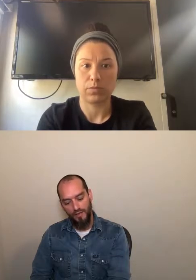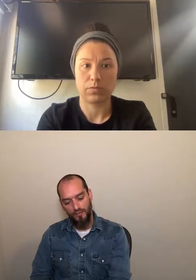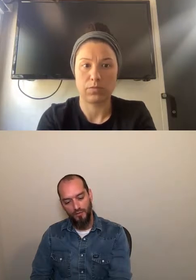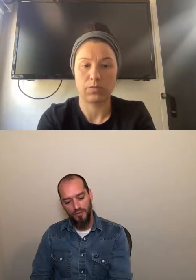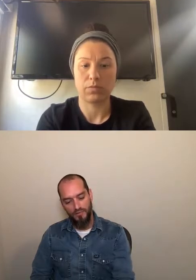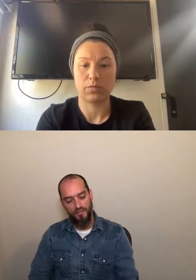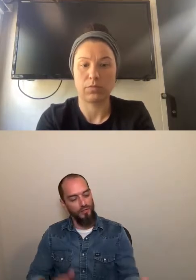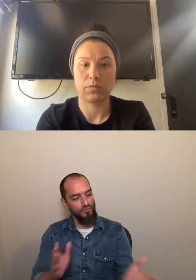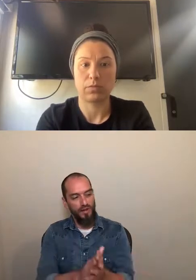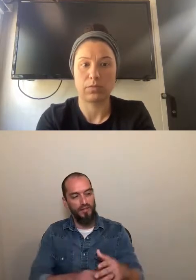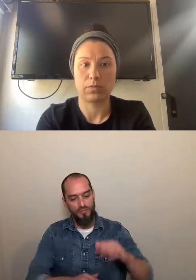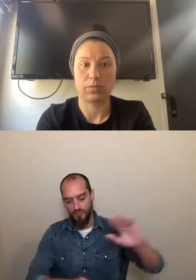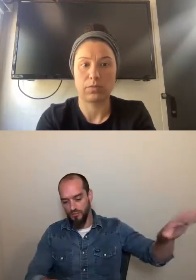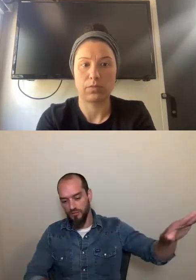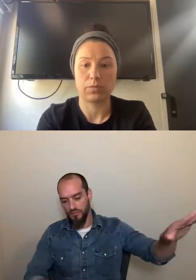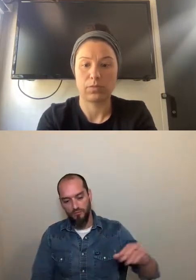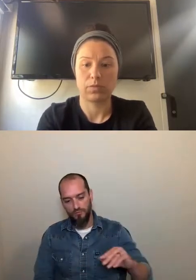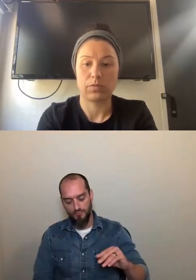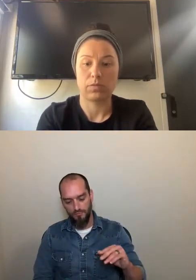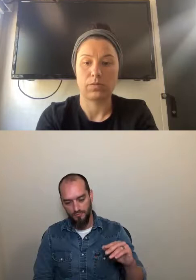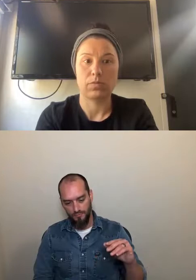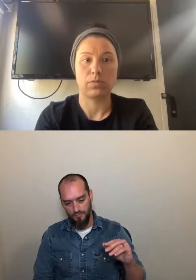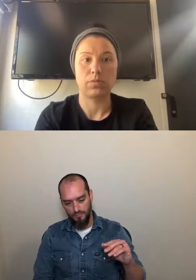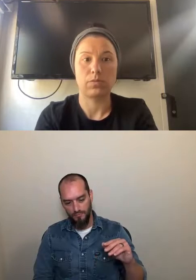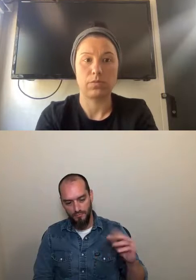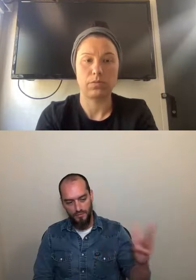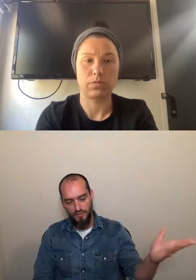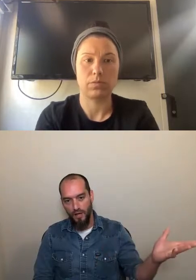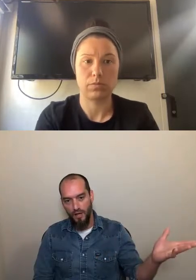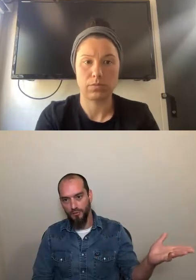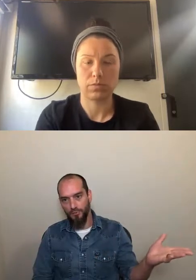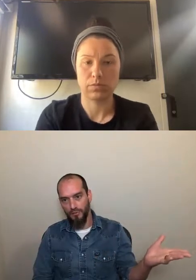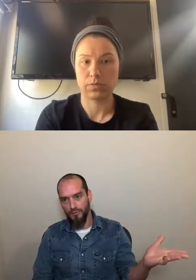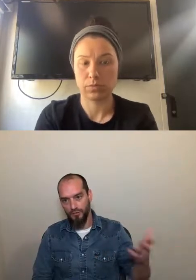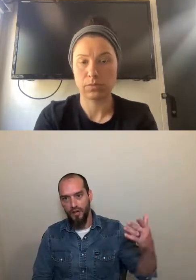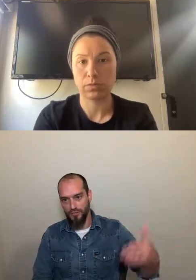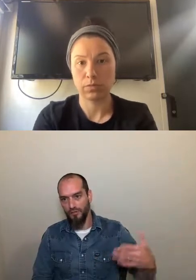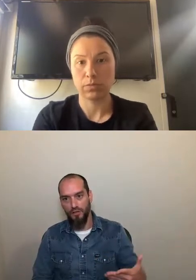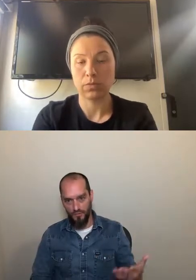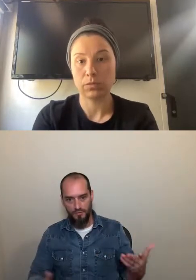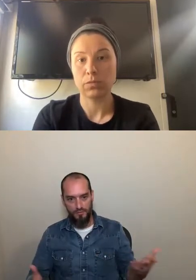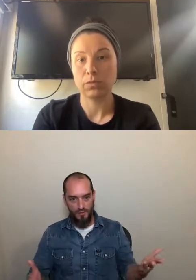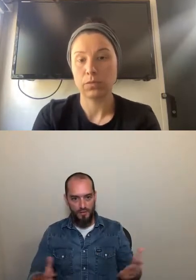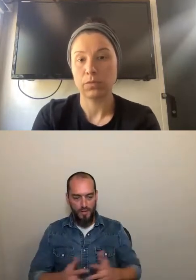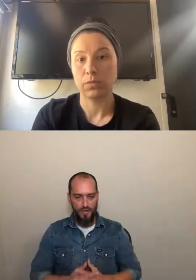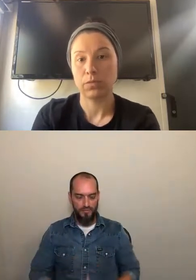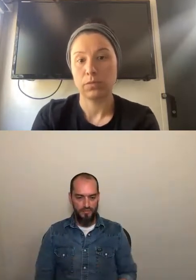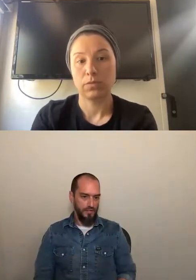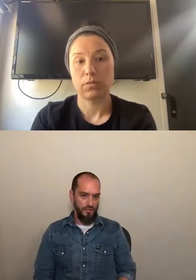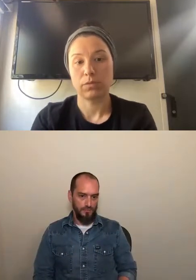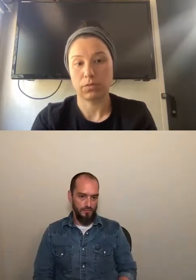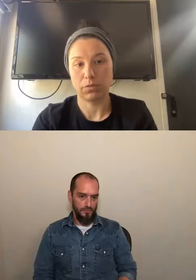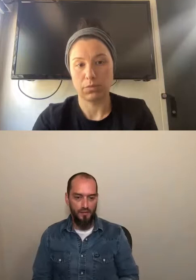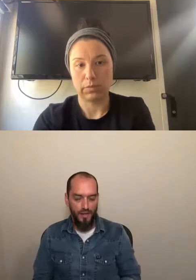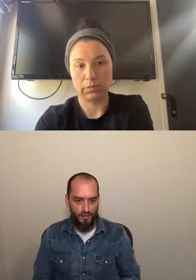if the landlord can say, you know what, fine, yes, you can just go, then they're dodging a bullet. They're dodging a lawsuit. If the